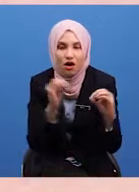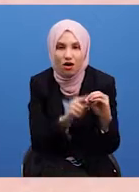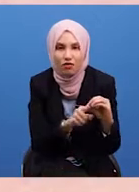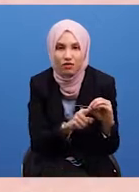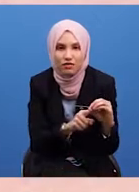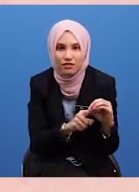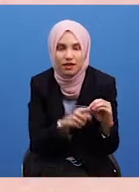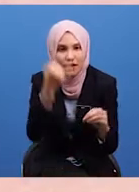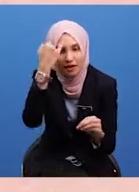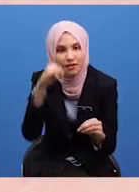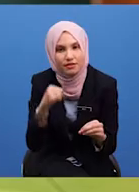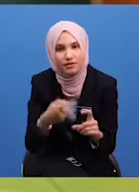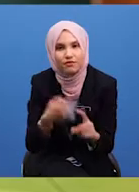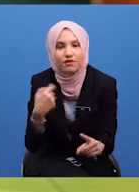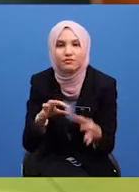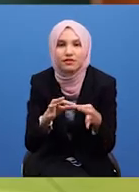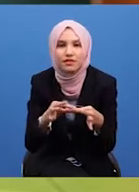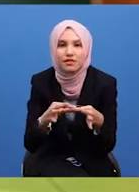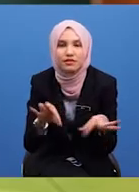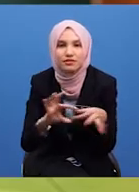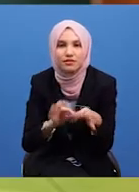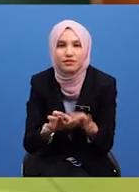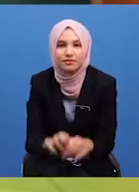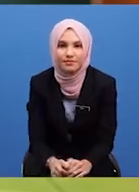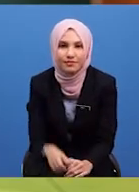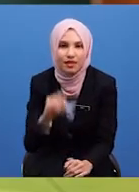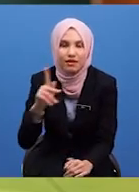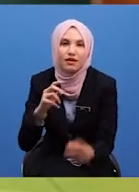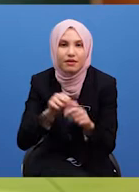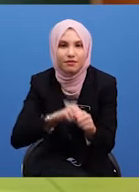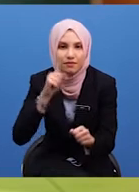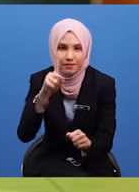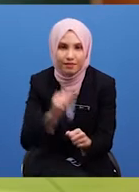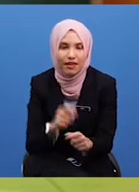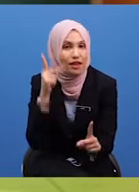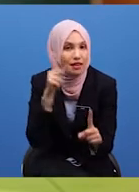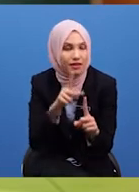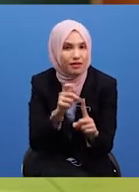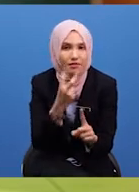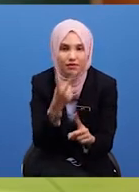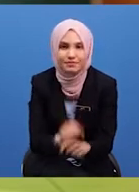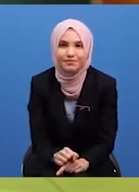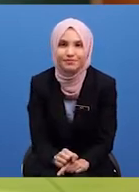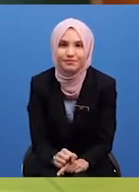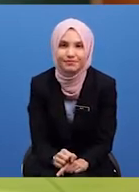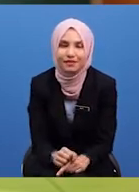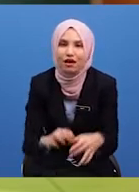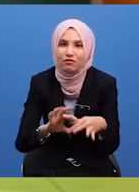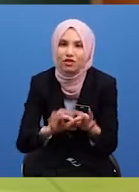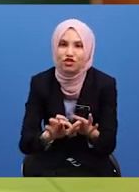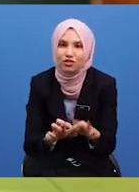her story. Okay everyone, let's look at the point of view of the short story.